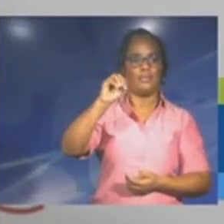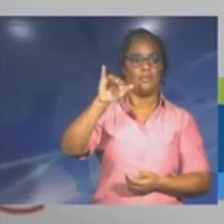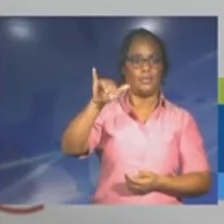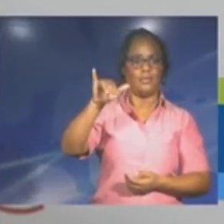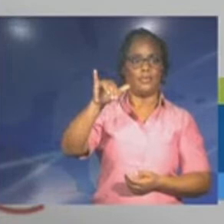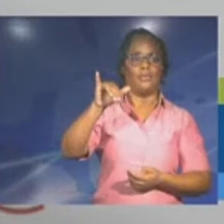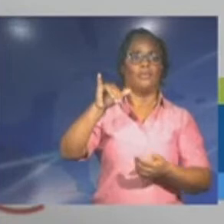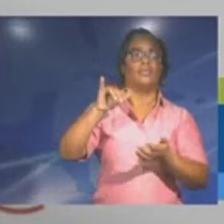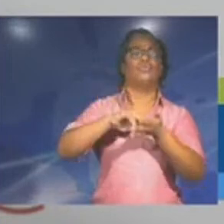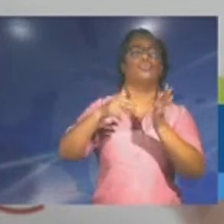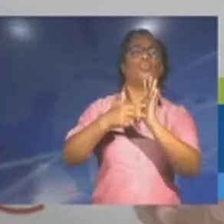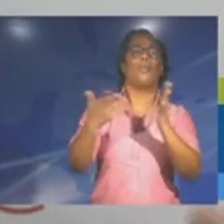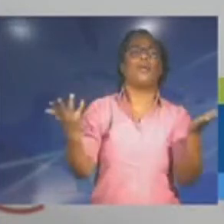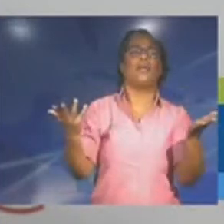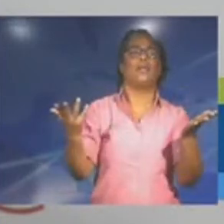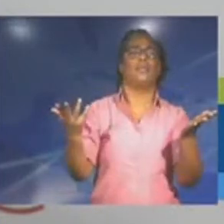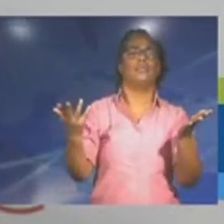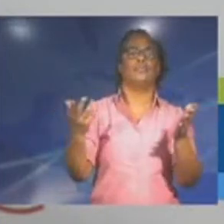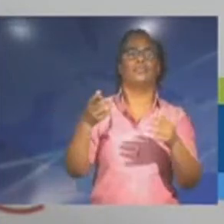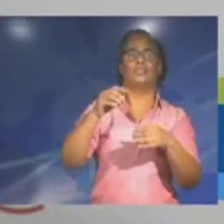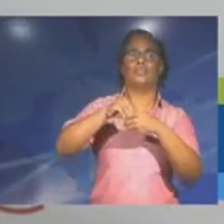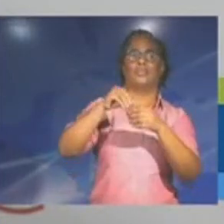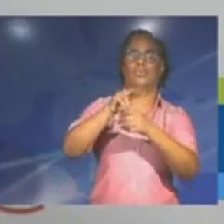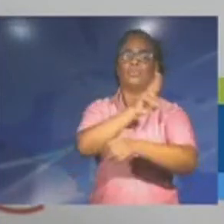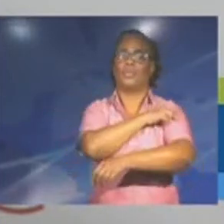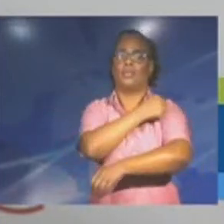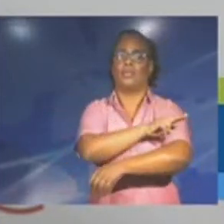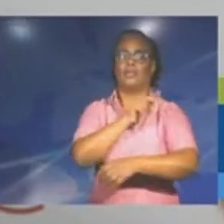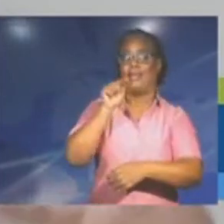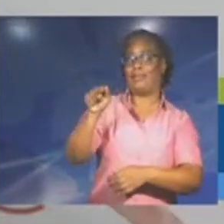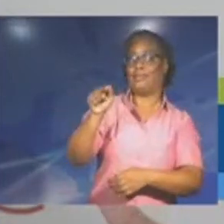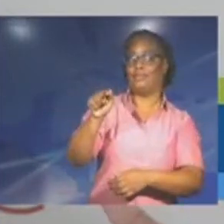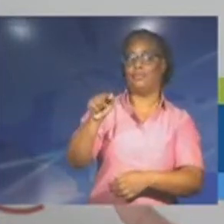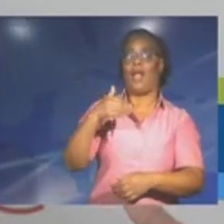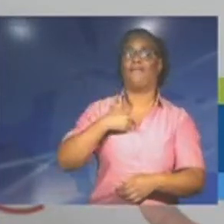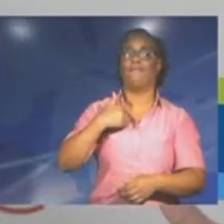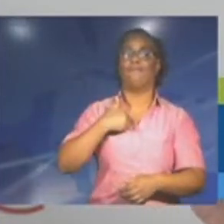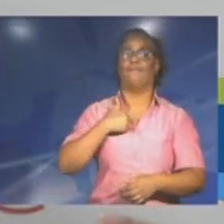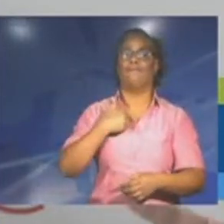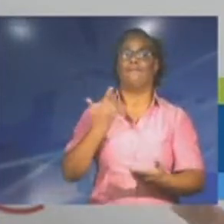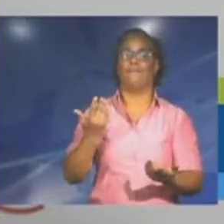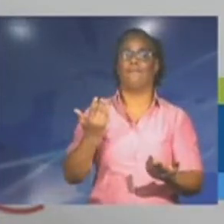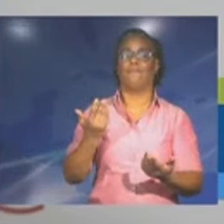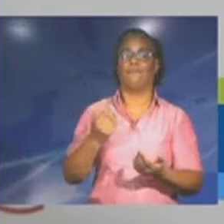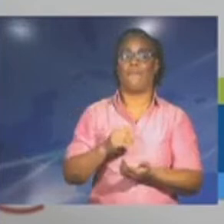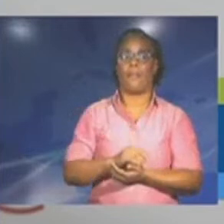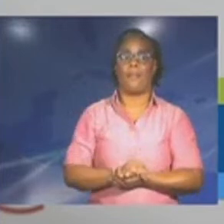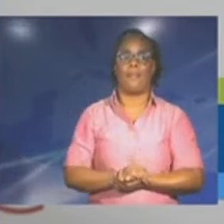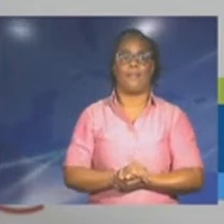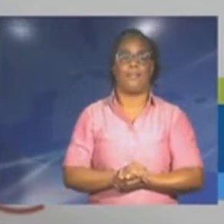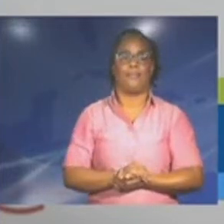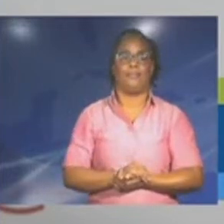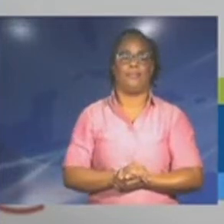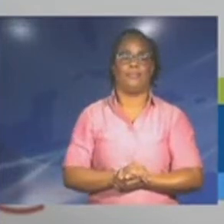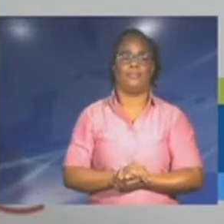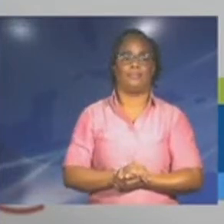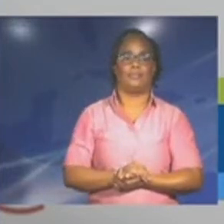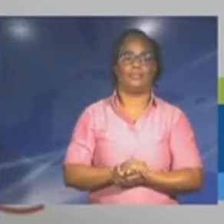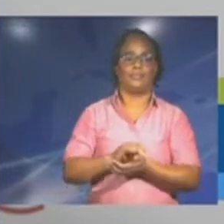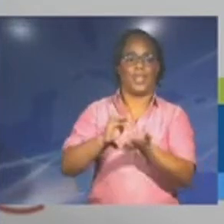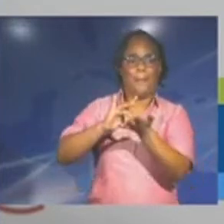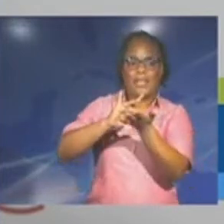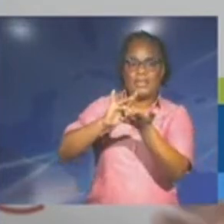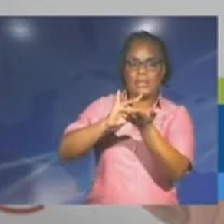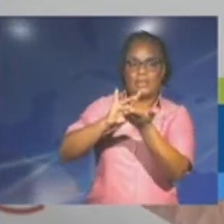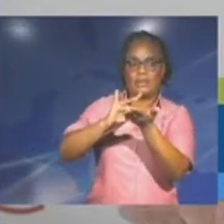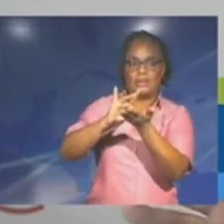15 drugs. 5 for diabetes, 5 for hypertension, 5 for this. And polypharmacy, the recent